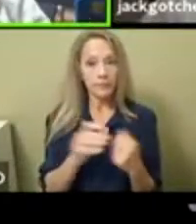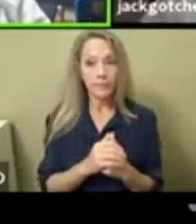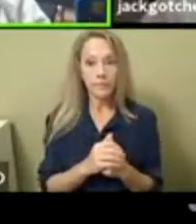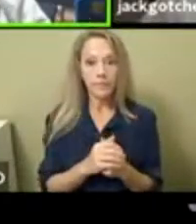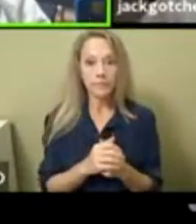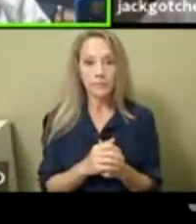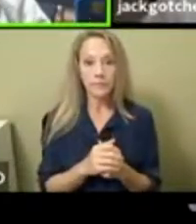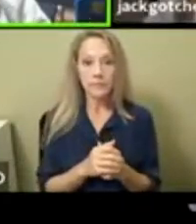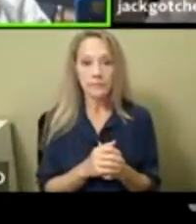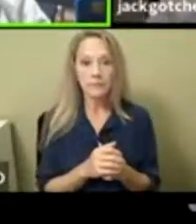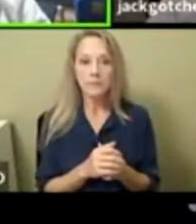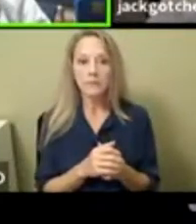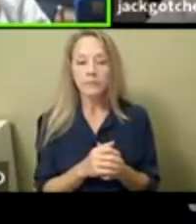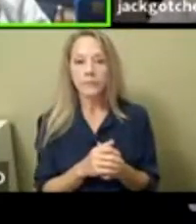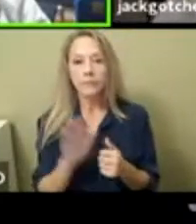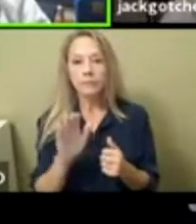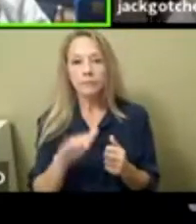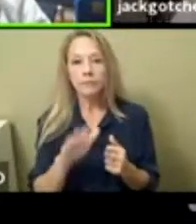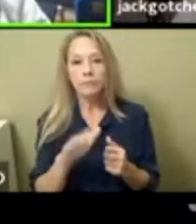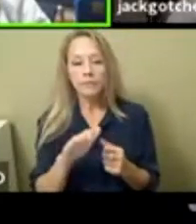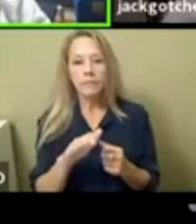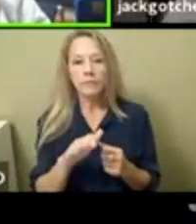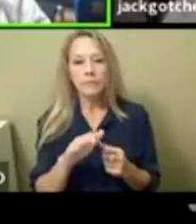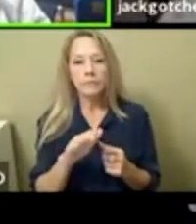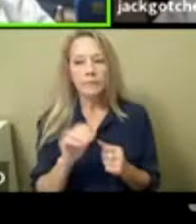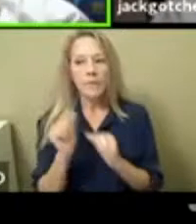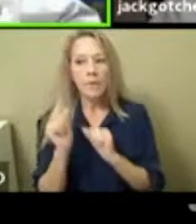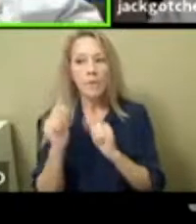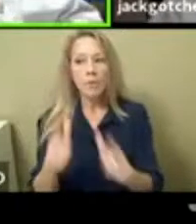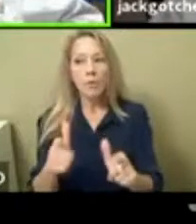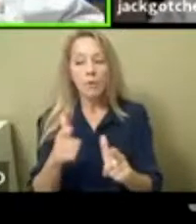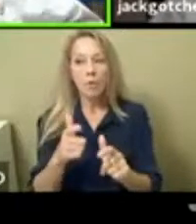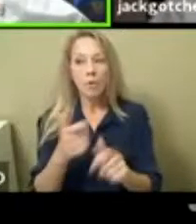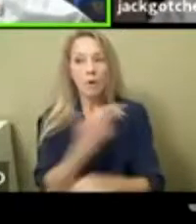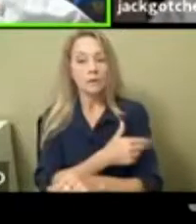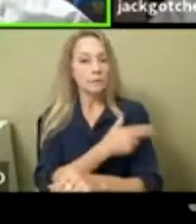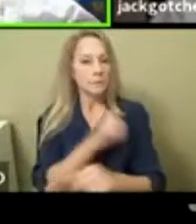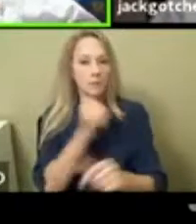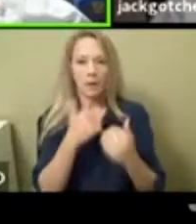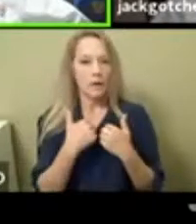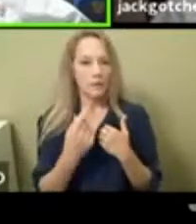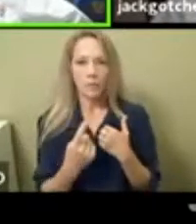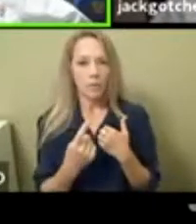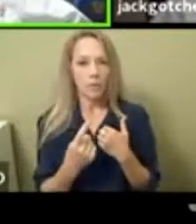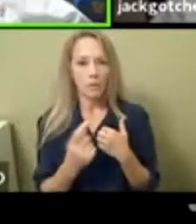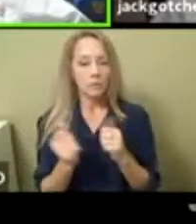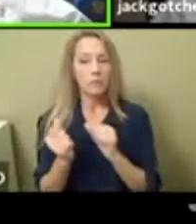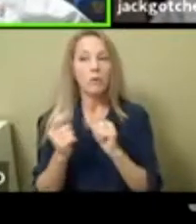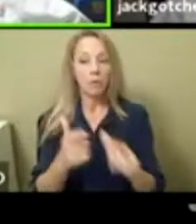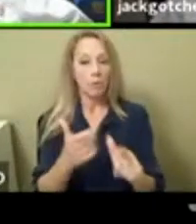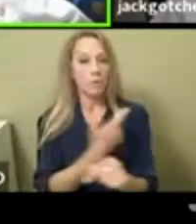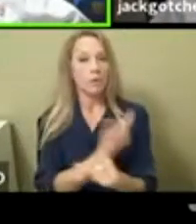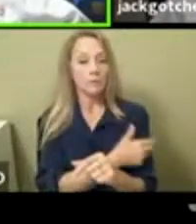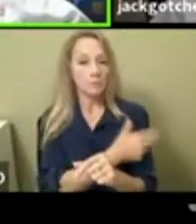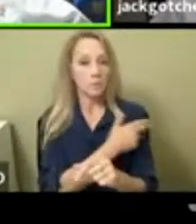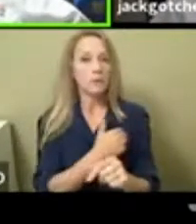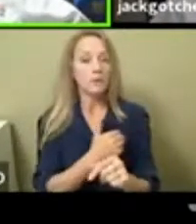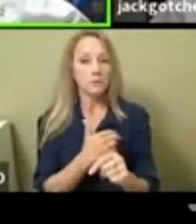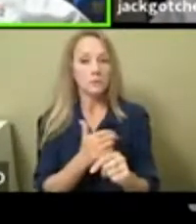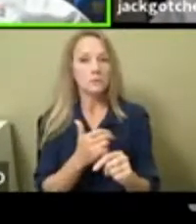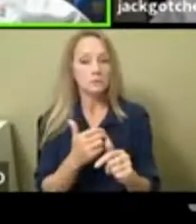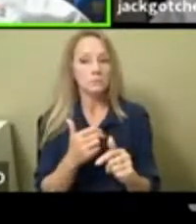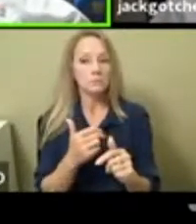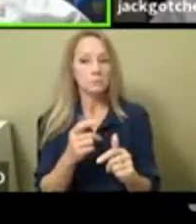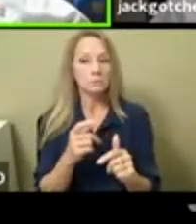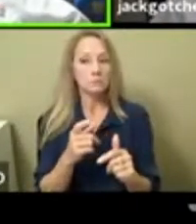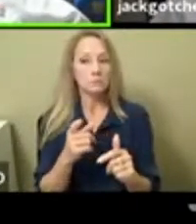No, Dr. Gocher, that every hospital does not have one. Every hospital has certainly made good arrangements to make sure